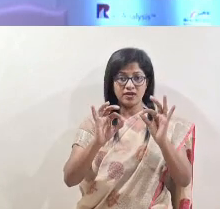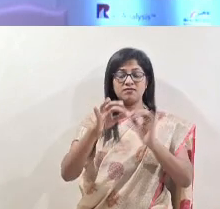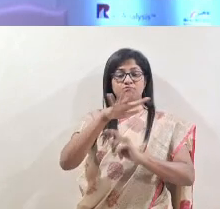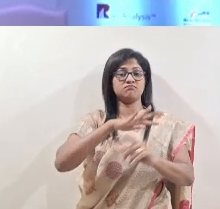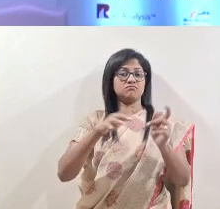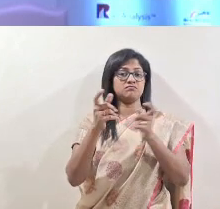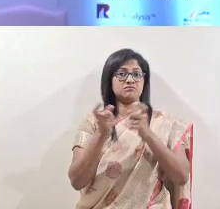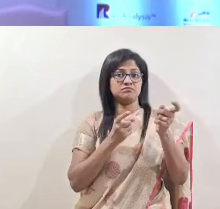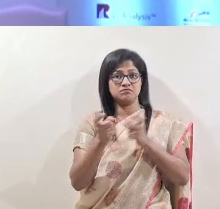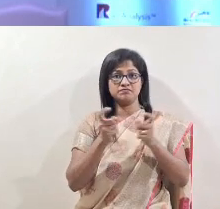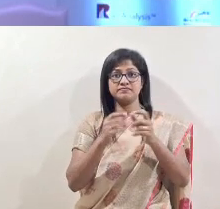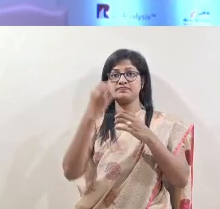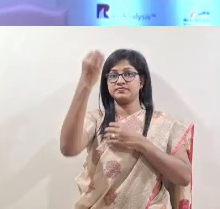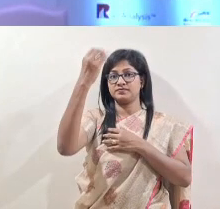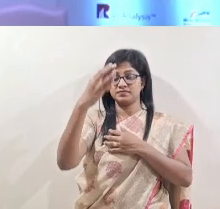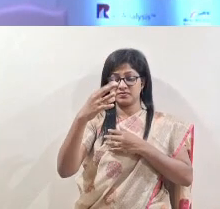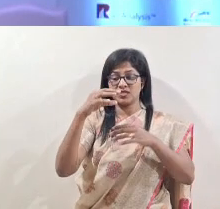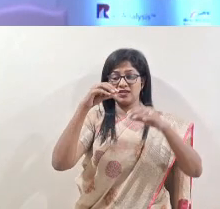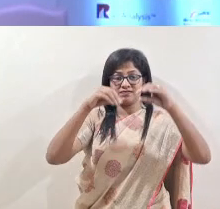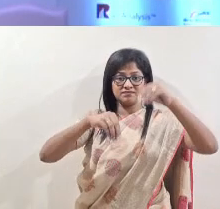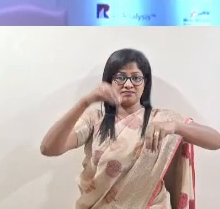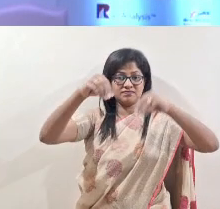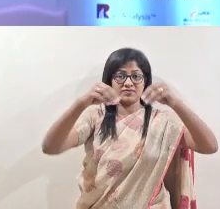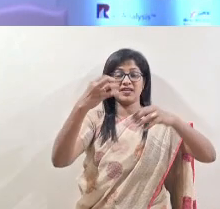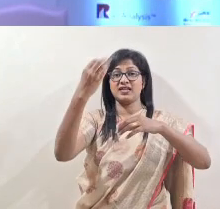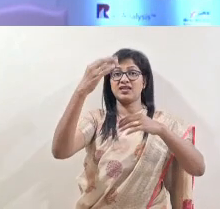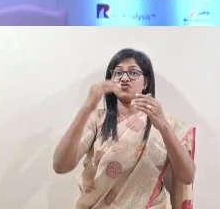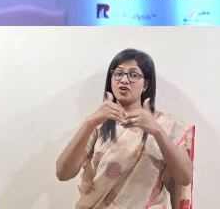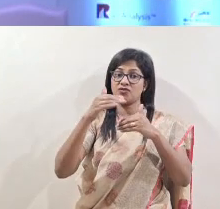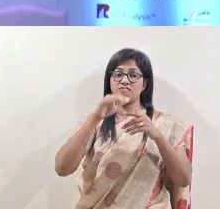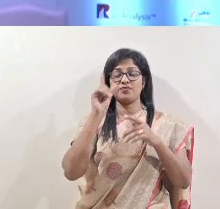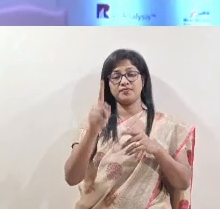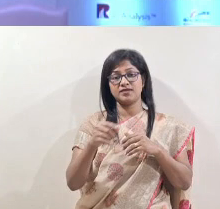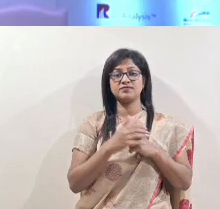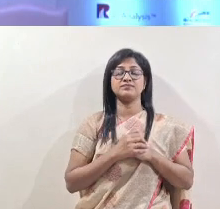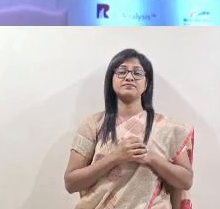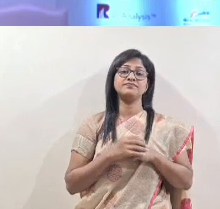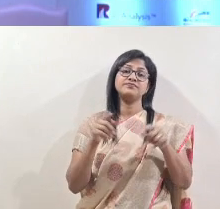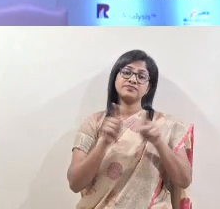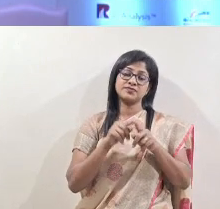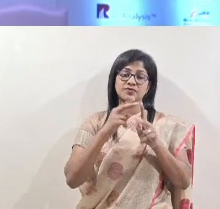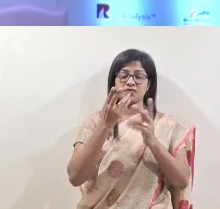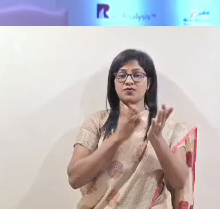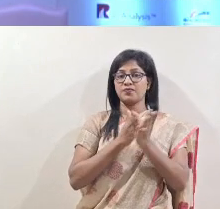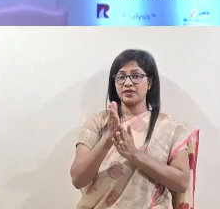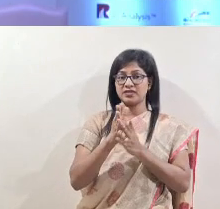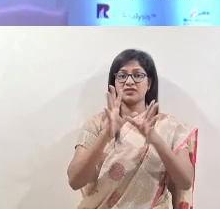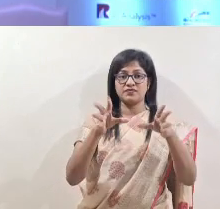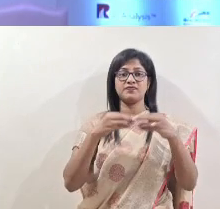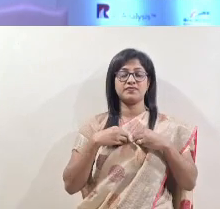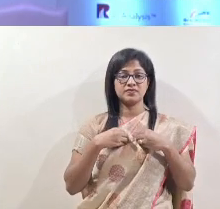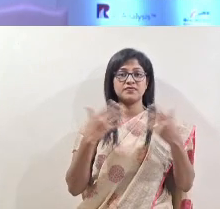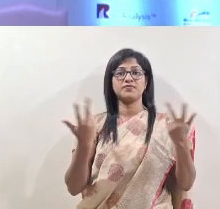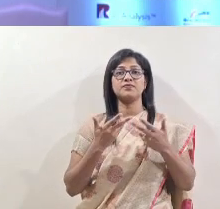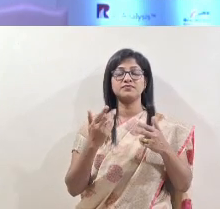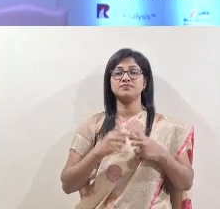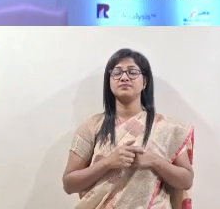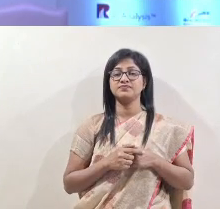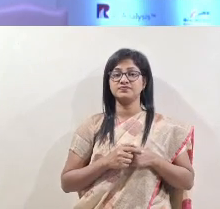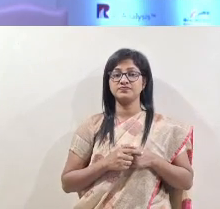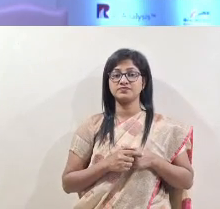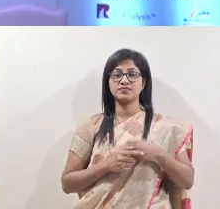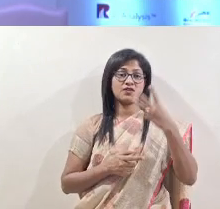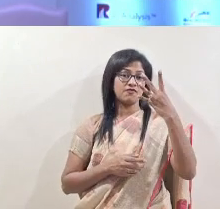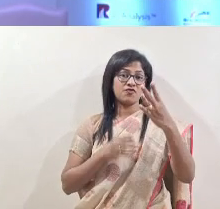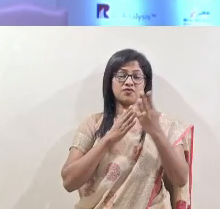with marked crossings. And also the methodology which we have adopted here, like taken 4 methods, then